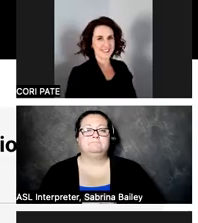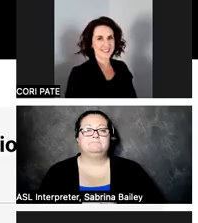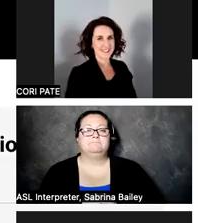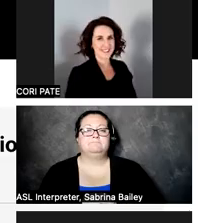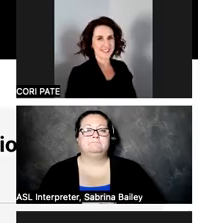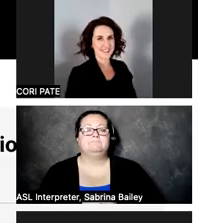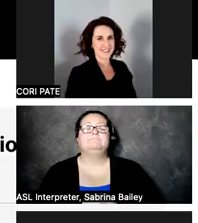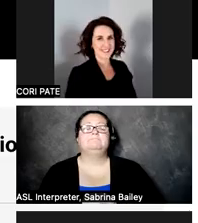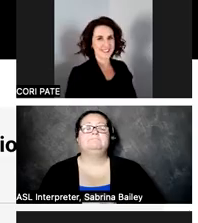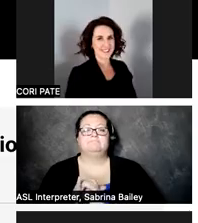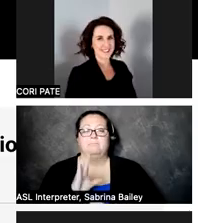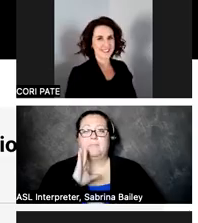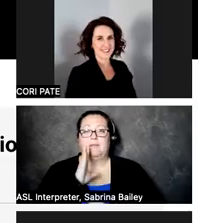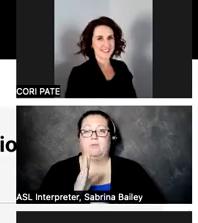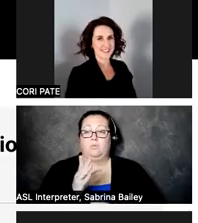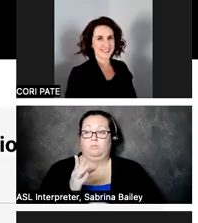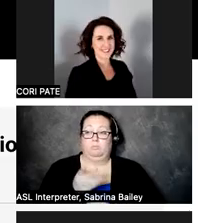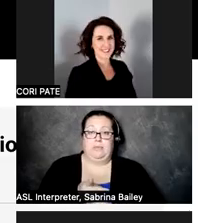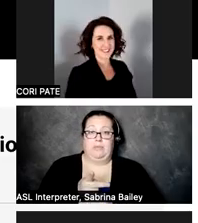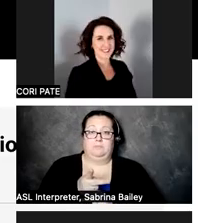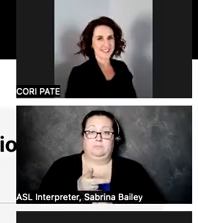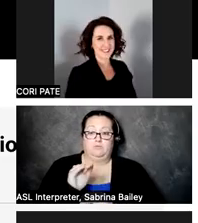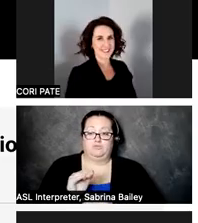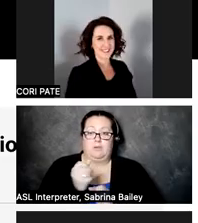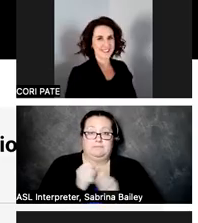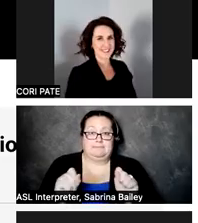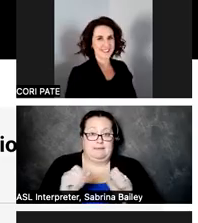How will you keep my child safe in the community?